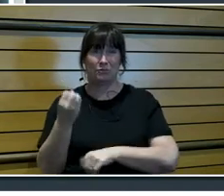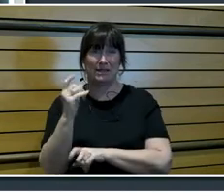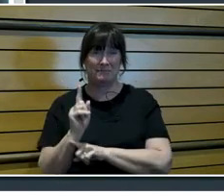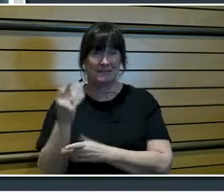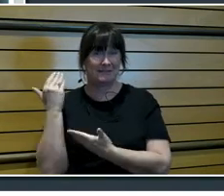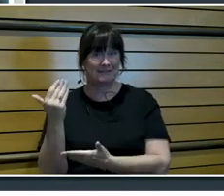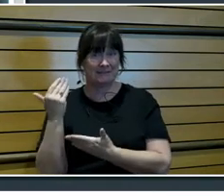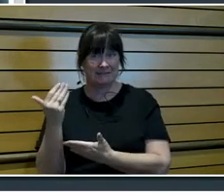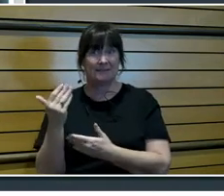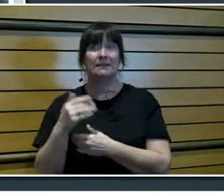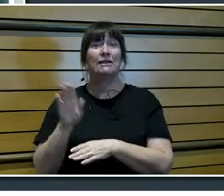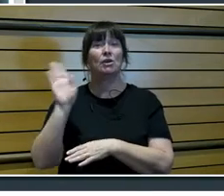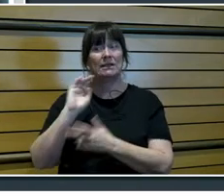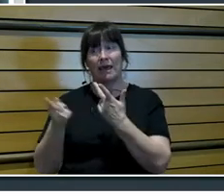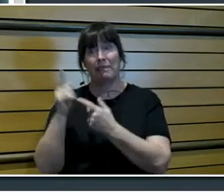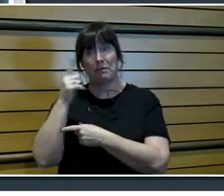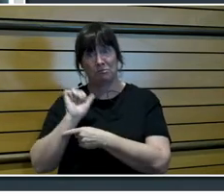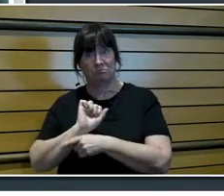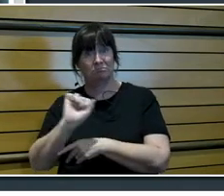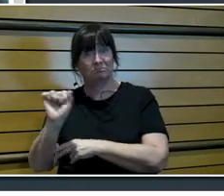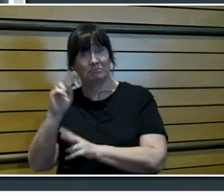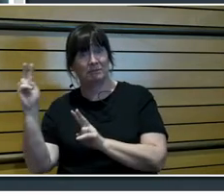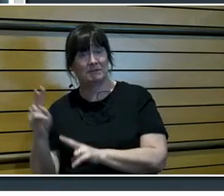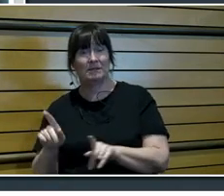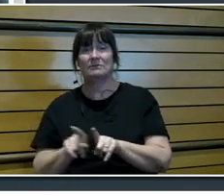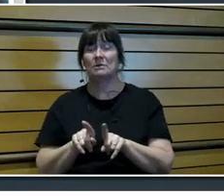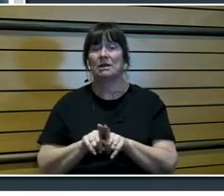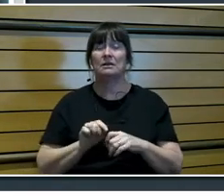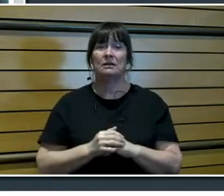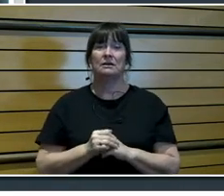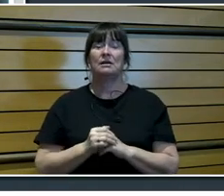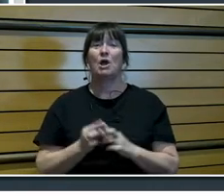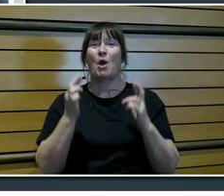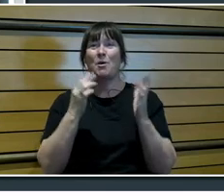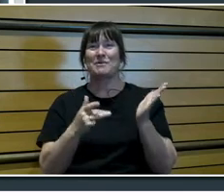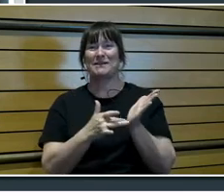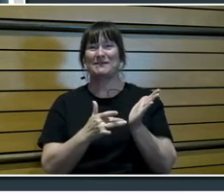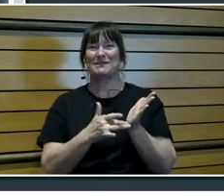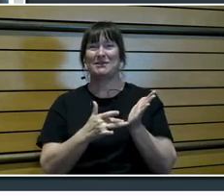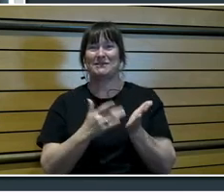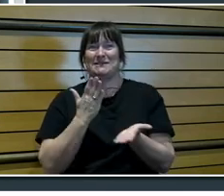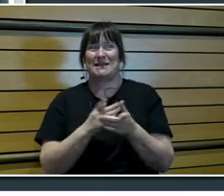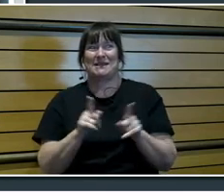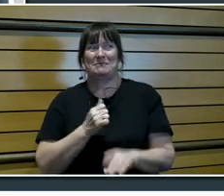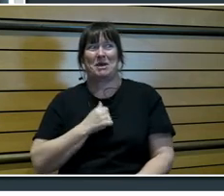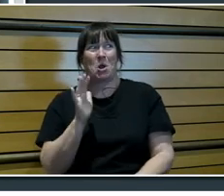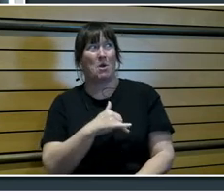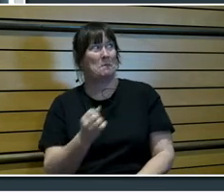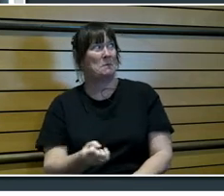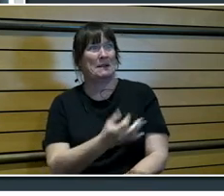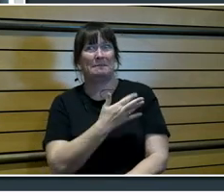minutes and for the other, listen to the other valuable contributions. I'm hoping this technology is exactly the same as mine. If